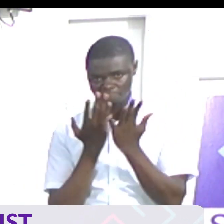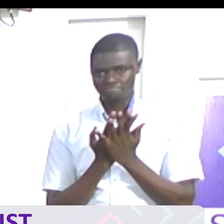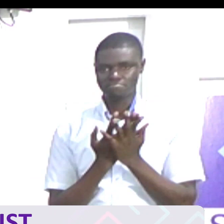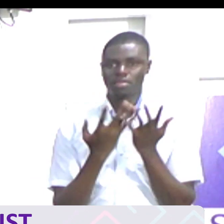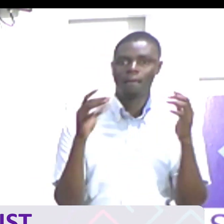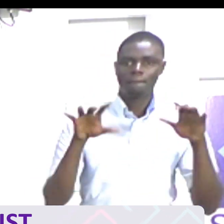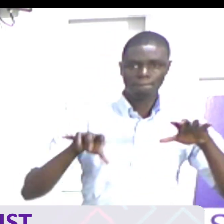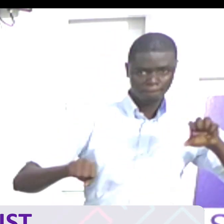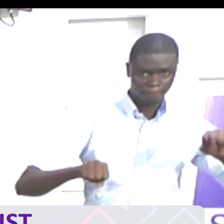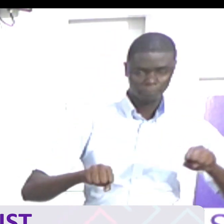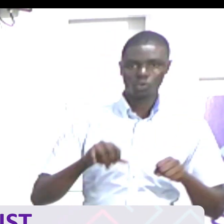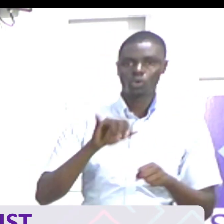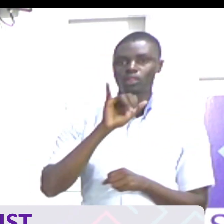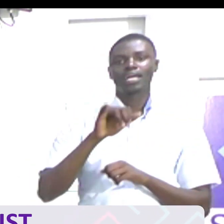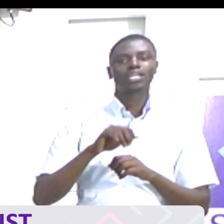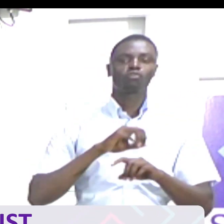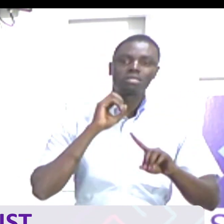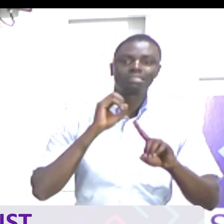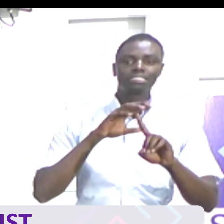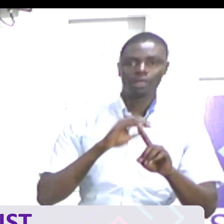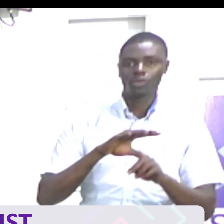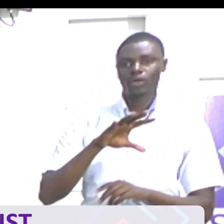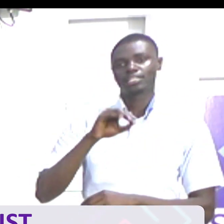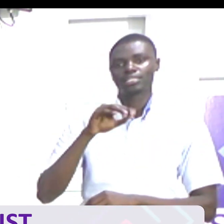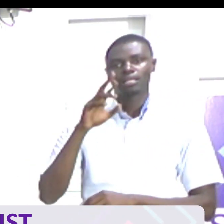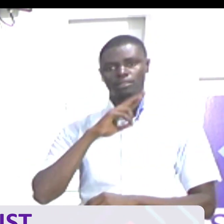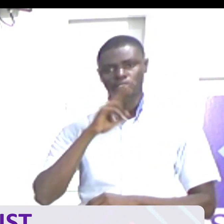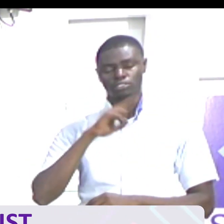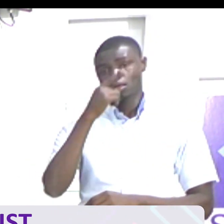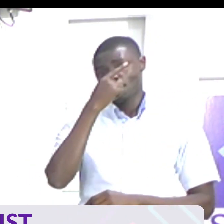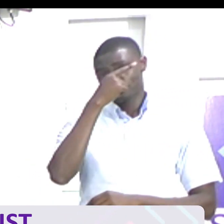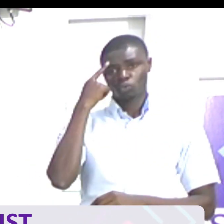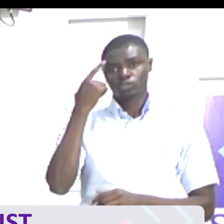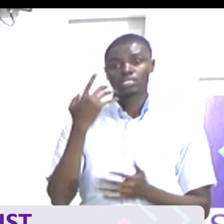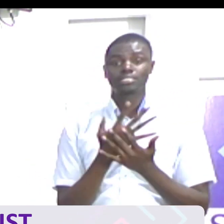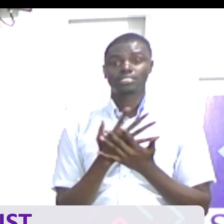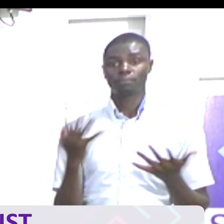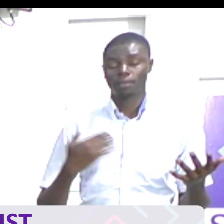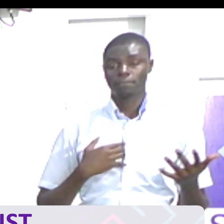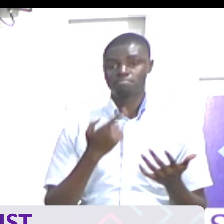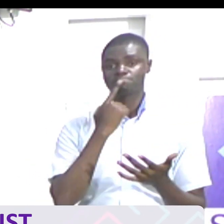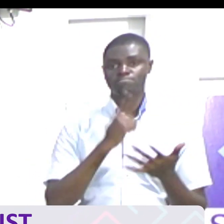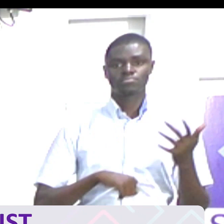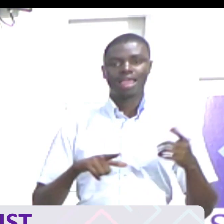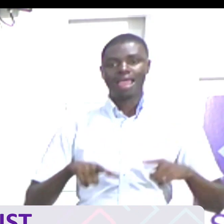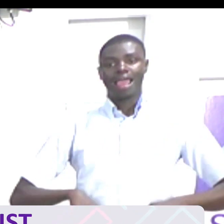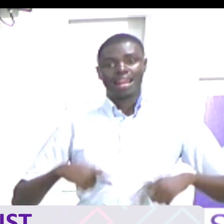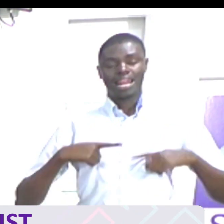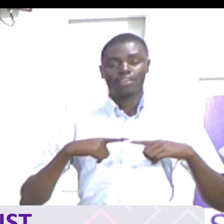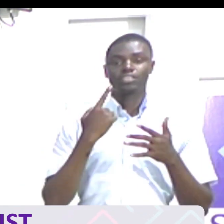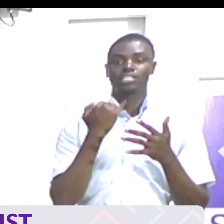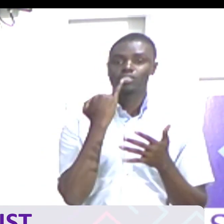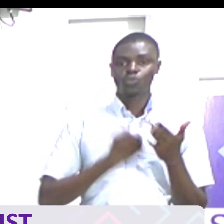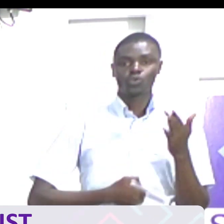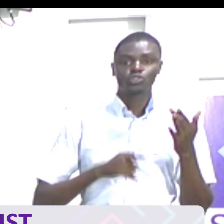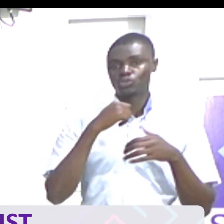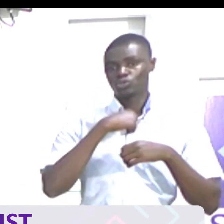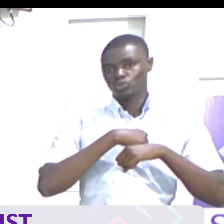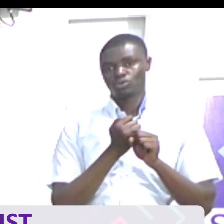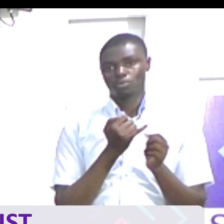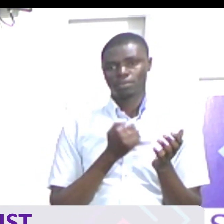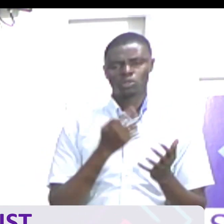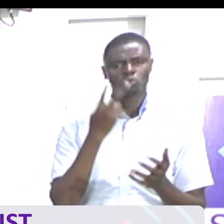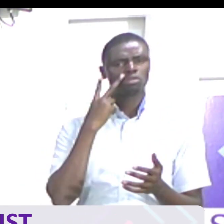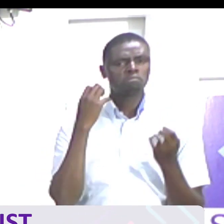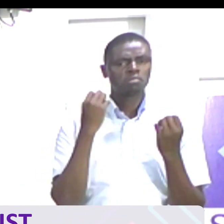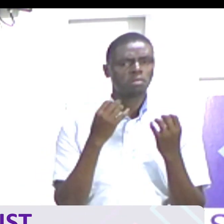talking about now. That kind of inspiration, that kind of risk taking. Because we say my life is what you make it. Yes. How still? There you go. We've seen